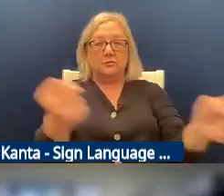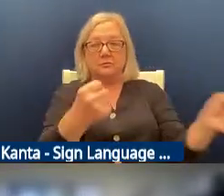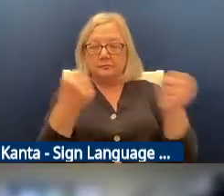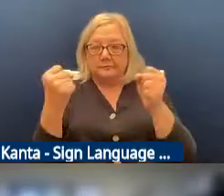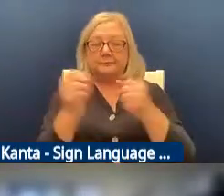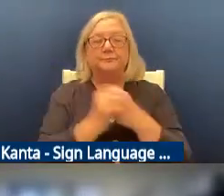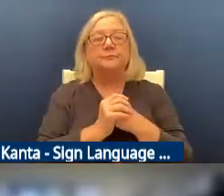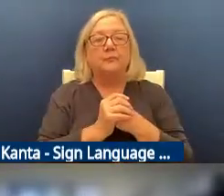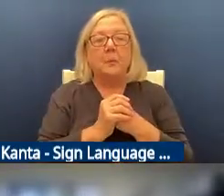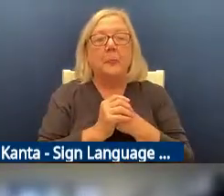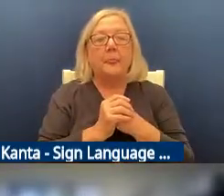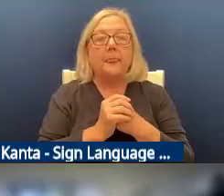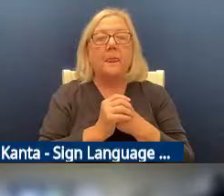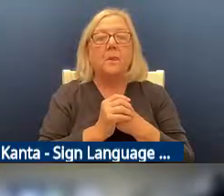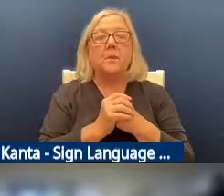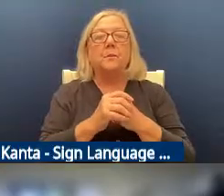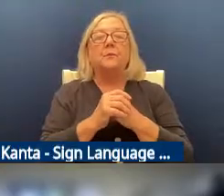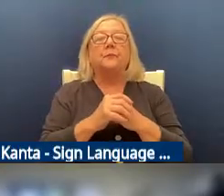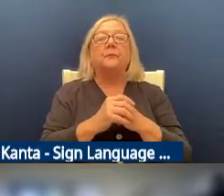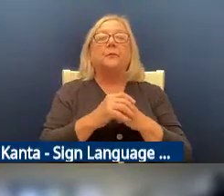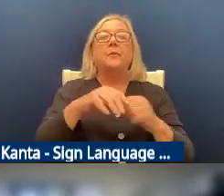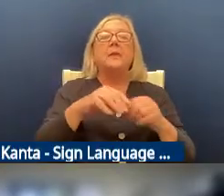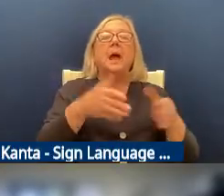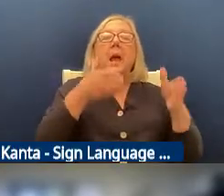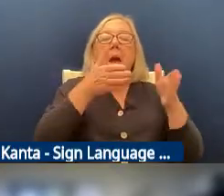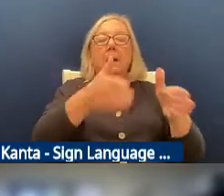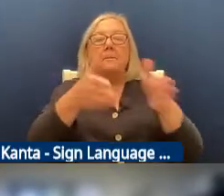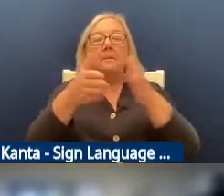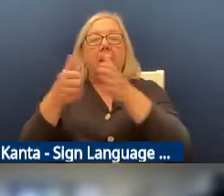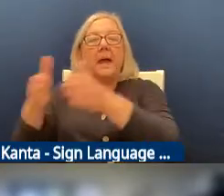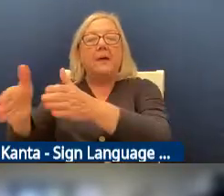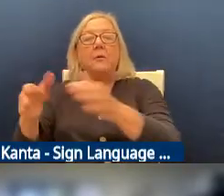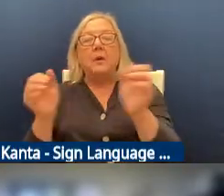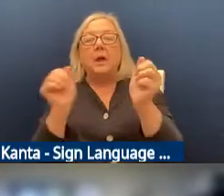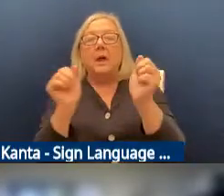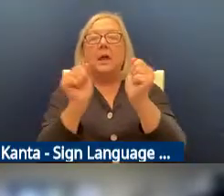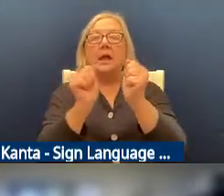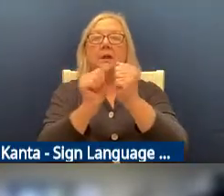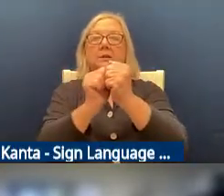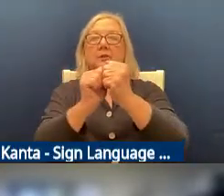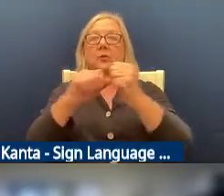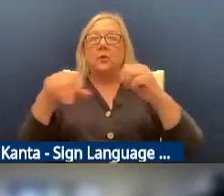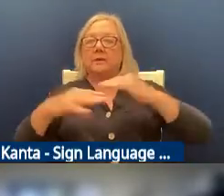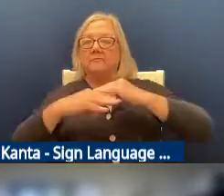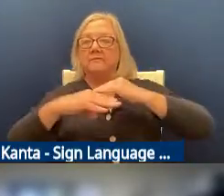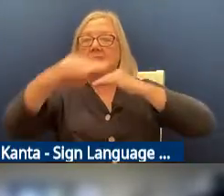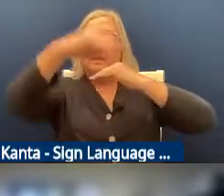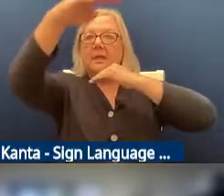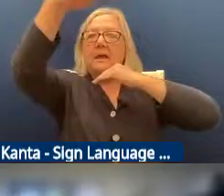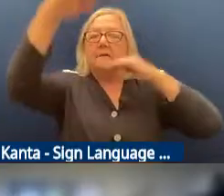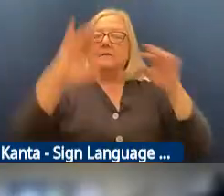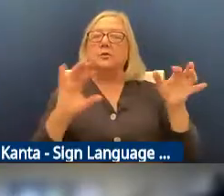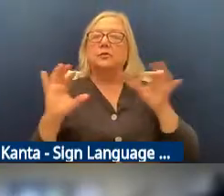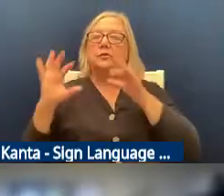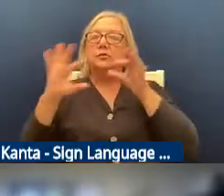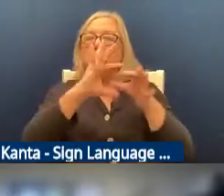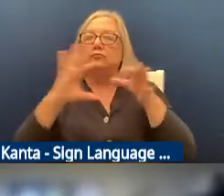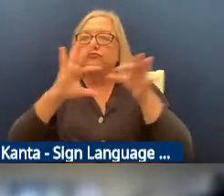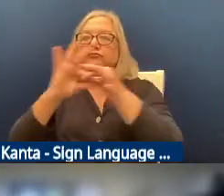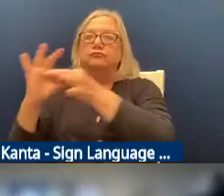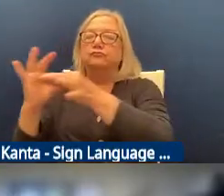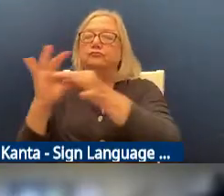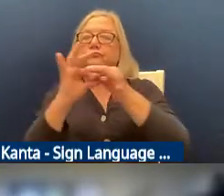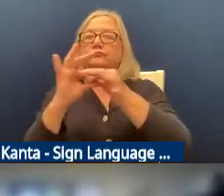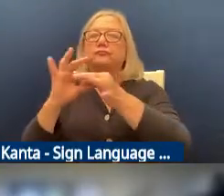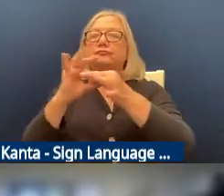aligning pathways with transit levels to create smoother transfers, interest in building walls that feel